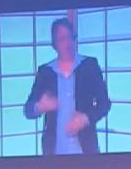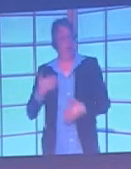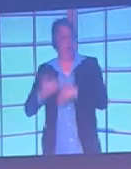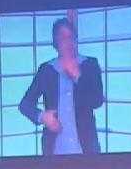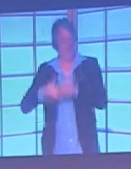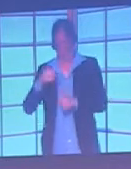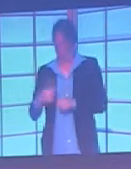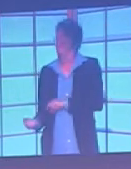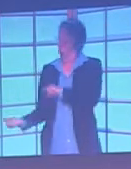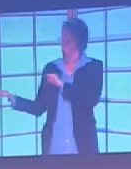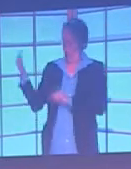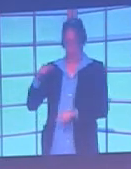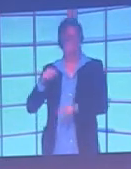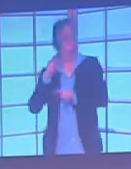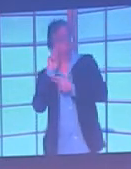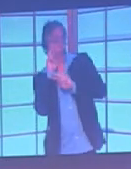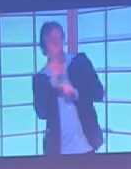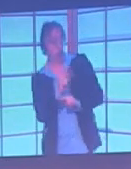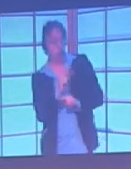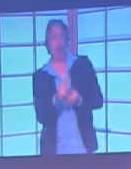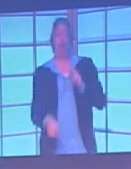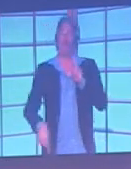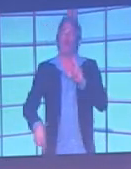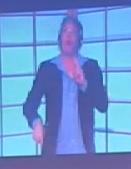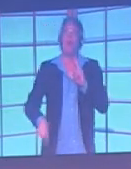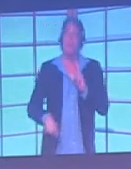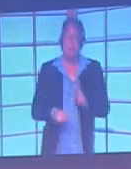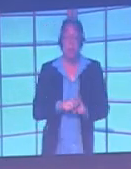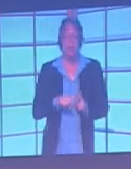groups with disabled people from